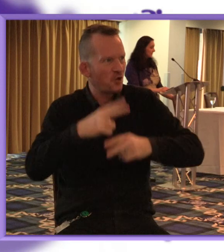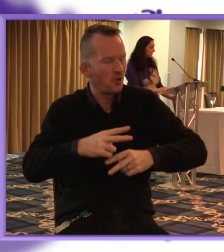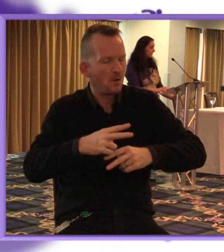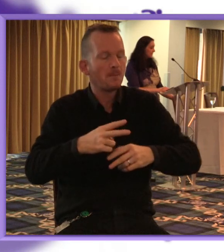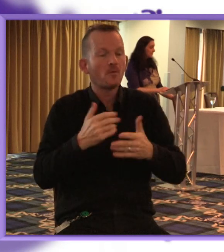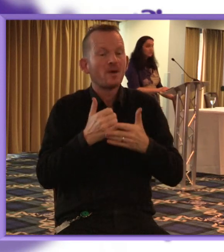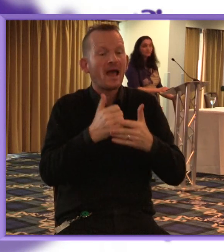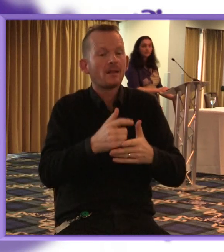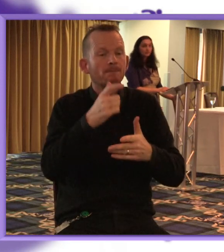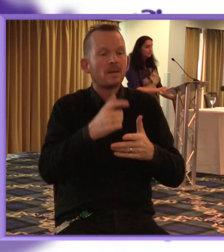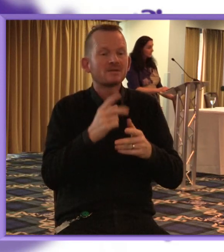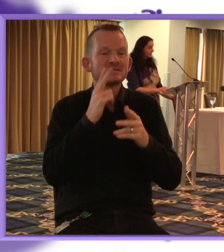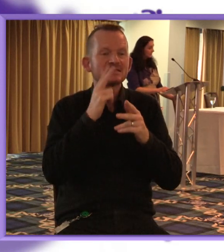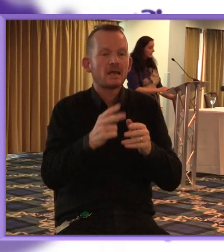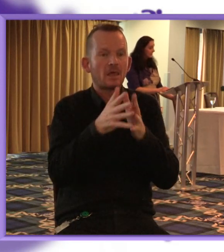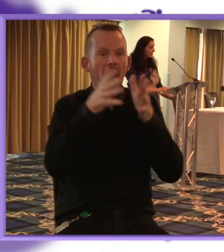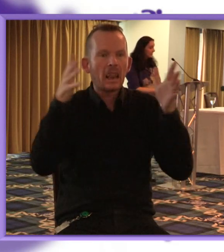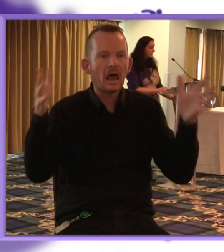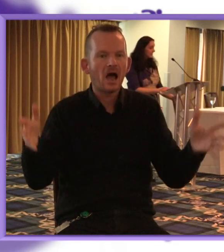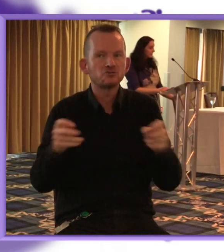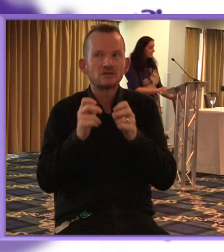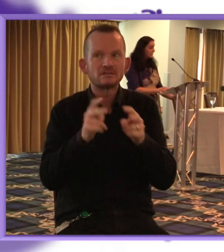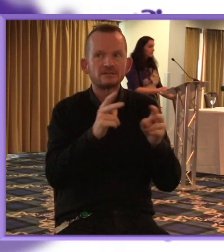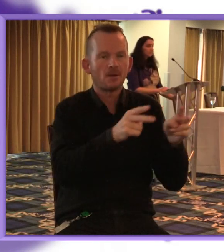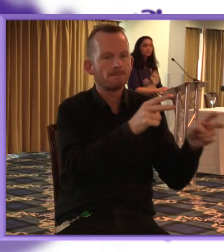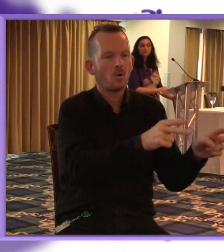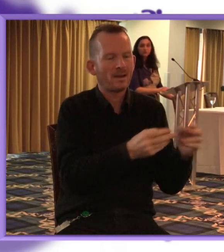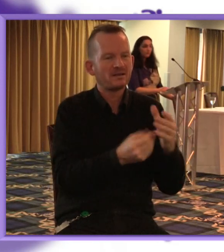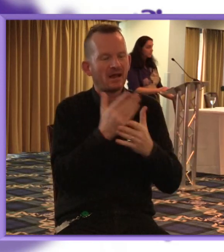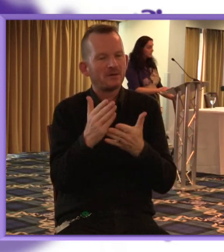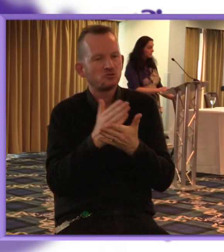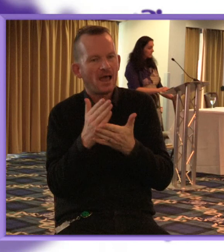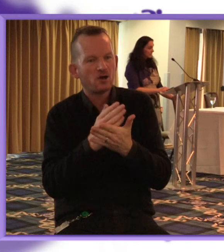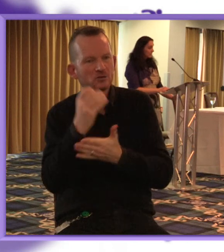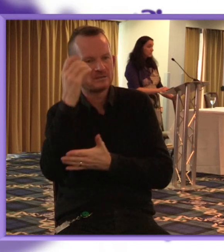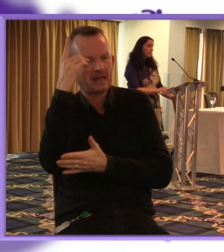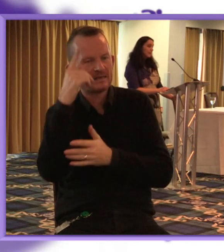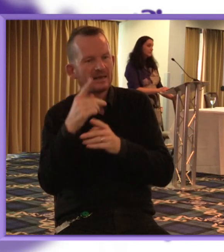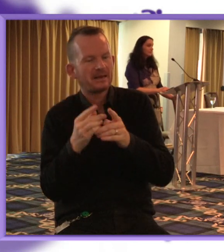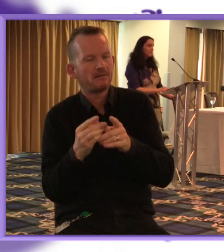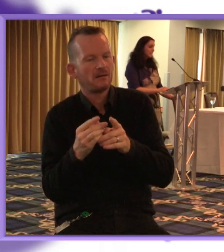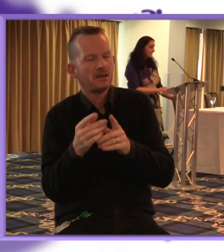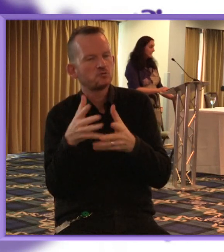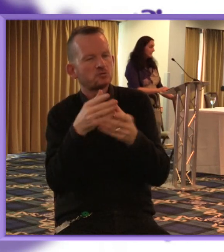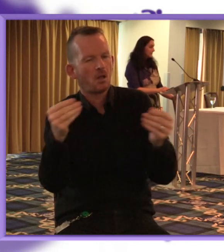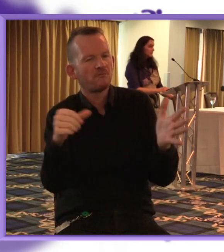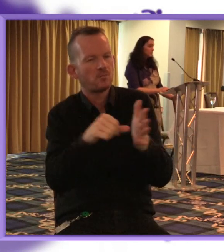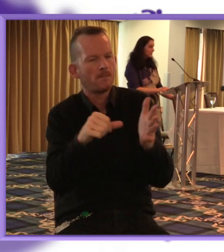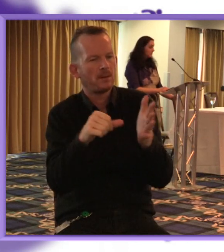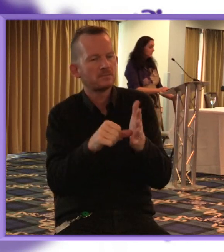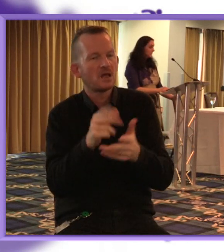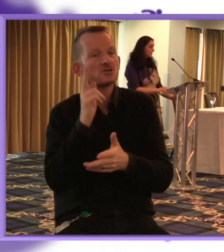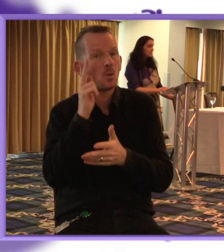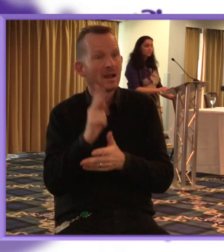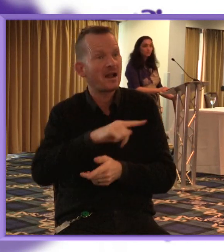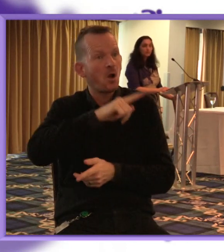larger system, then we can build on that shared understanding to develop improvements and solve problems. So again, we're listening, we're trying